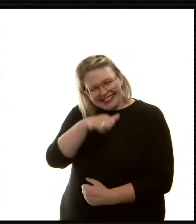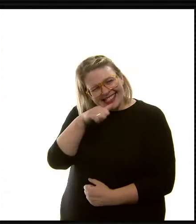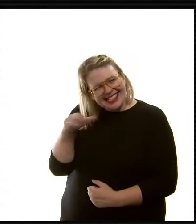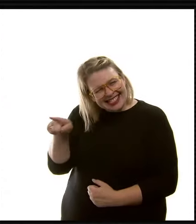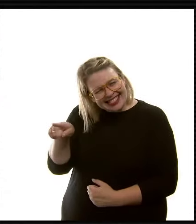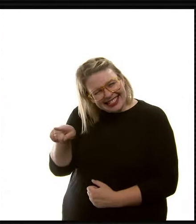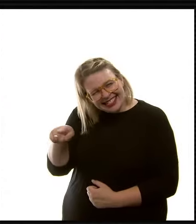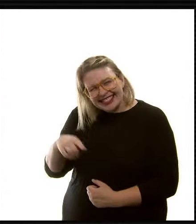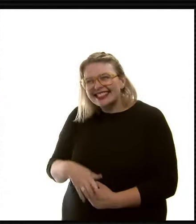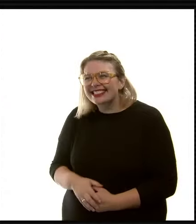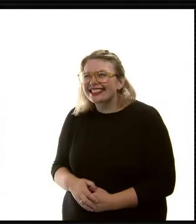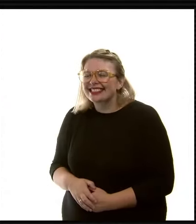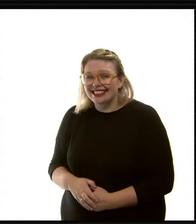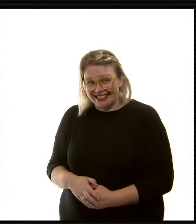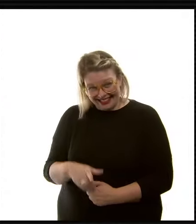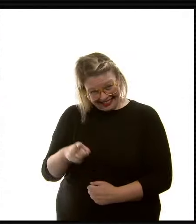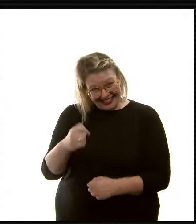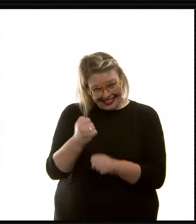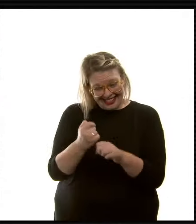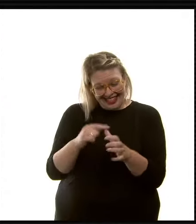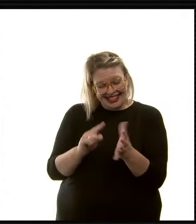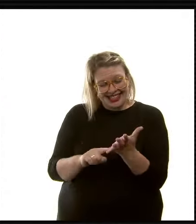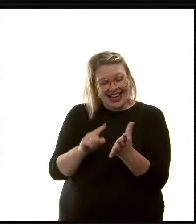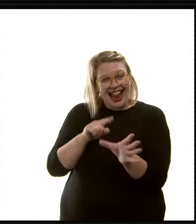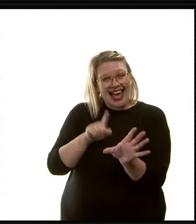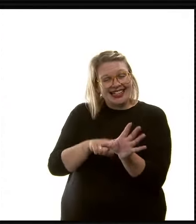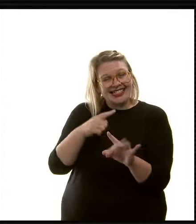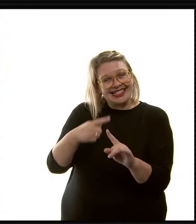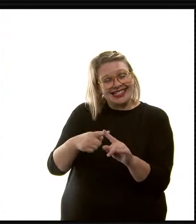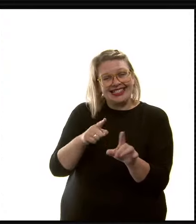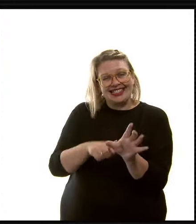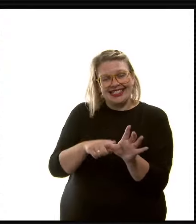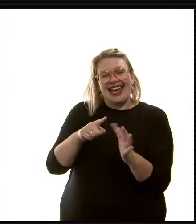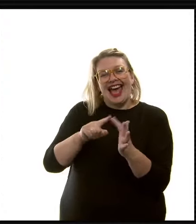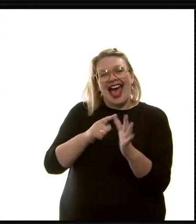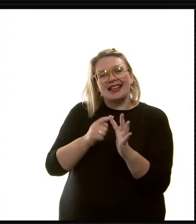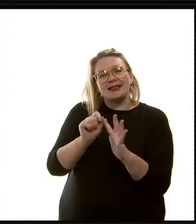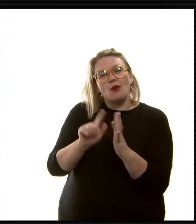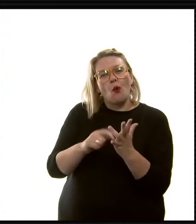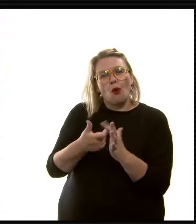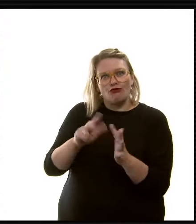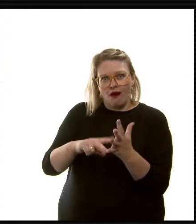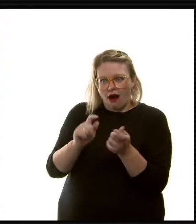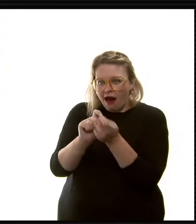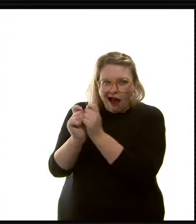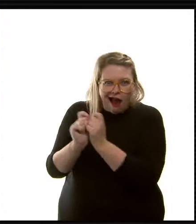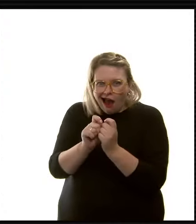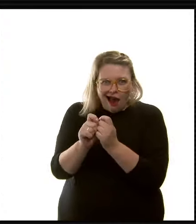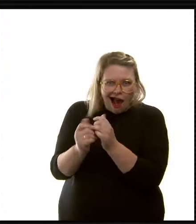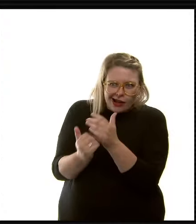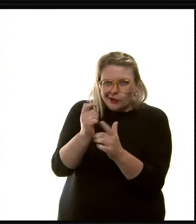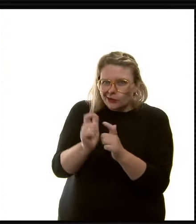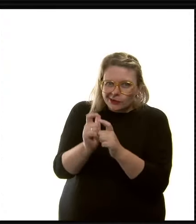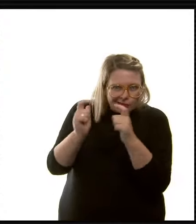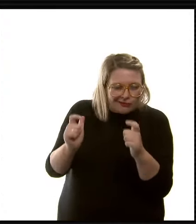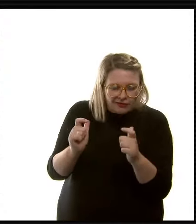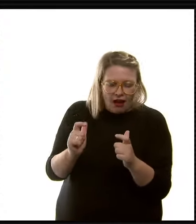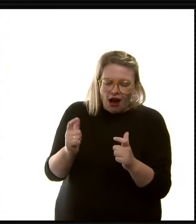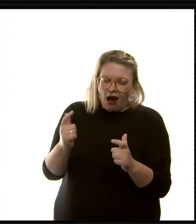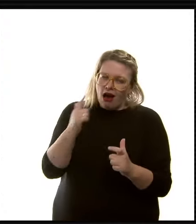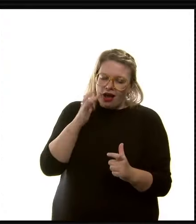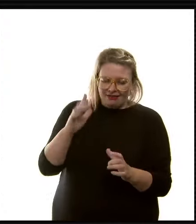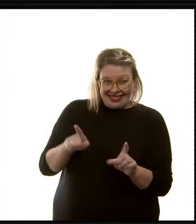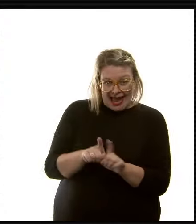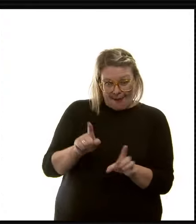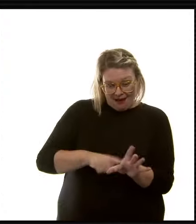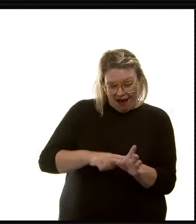Nice. The Galaxy Explorer reimagined, isn't it? Incredible, the power that those old sets from childhood can have. Yeah,